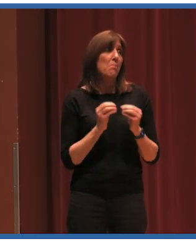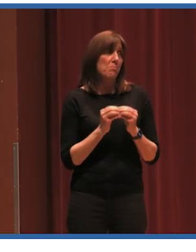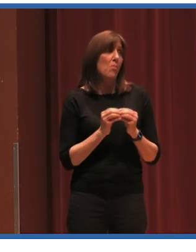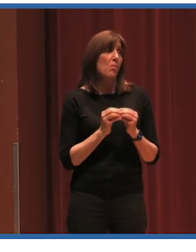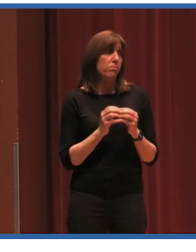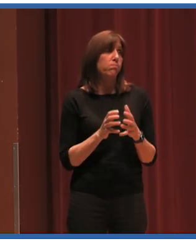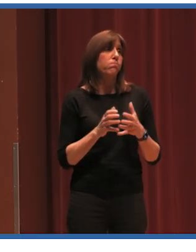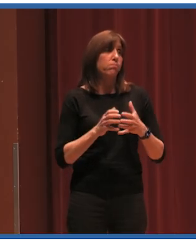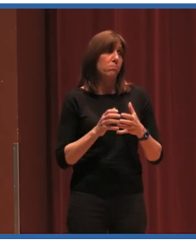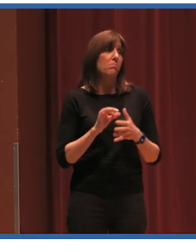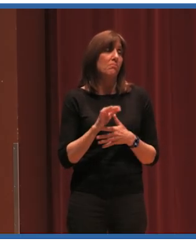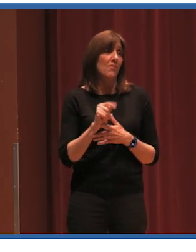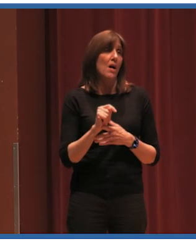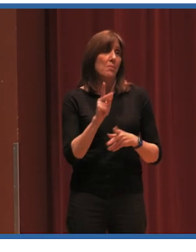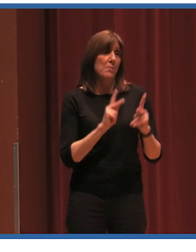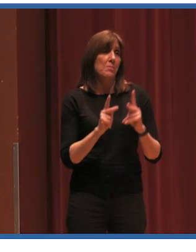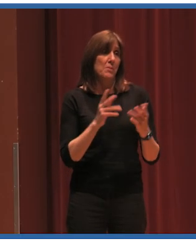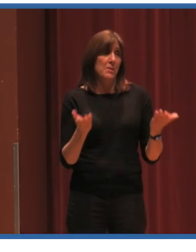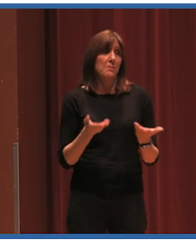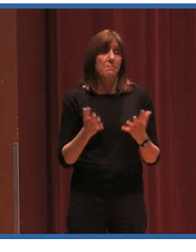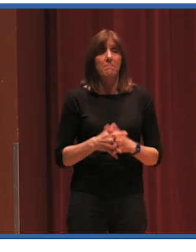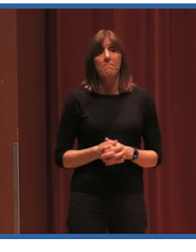cancers.